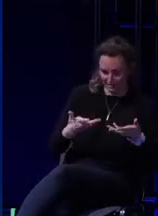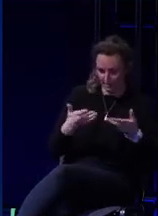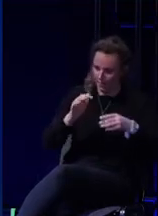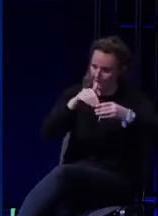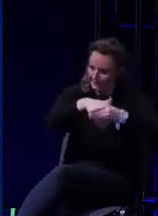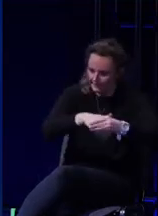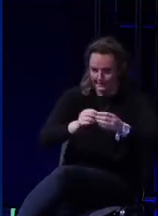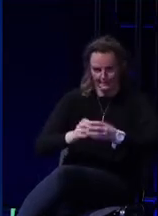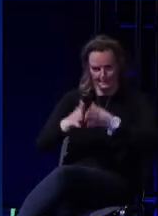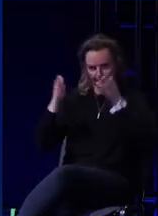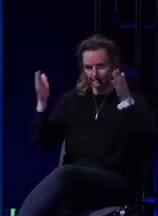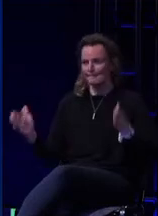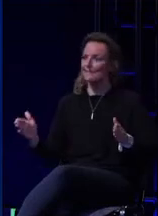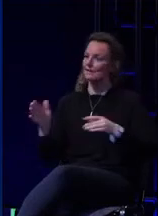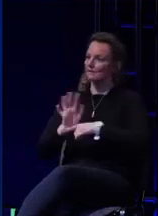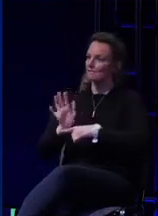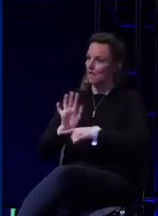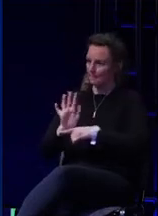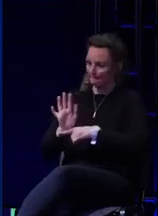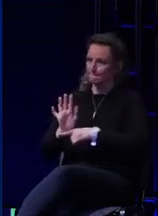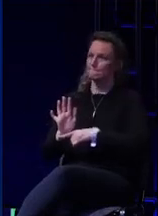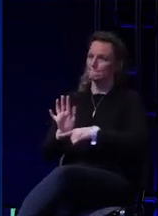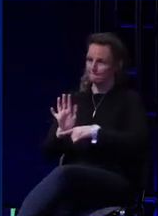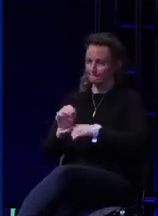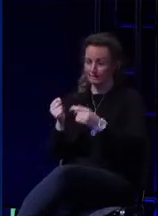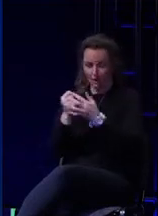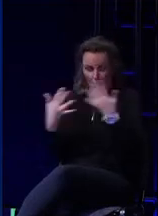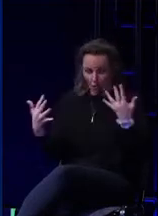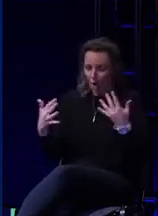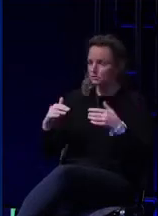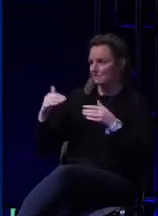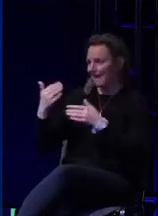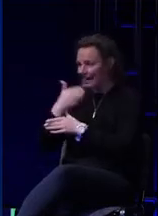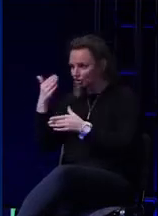it's a big film and it's lots of action,